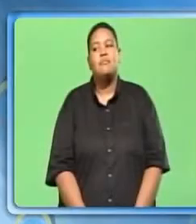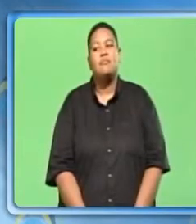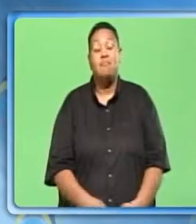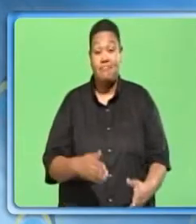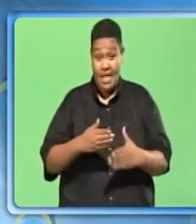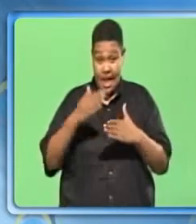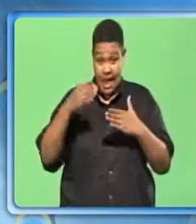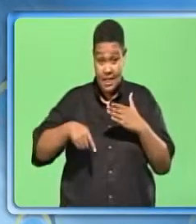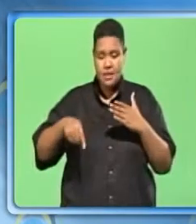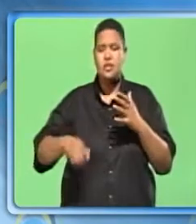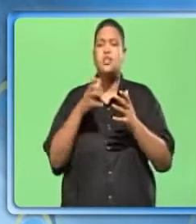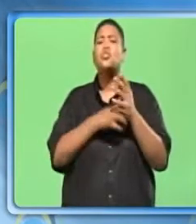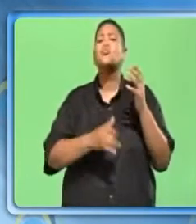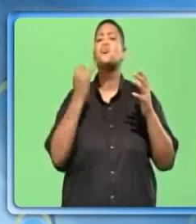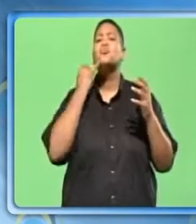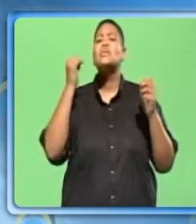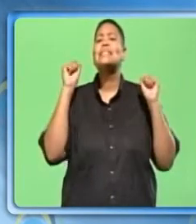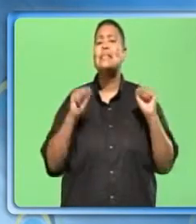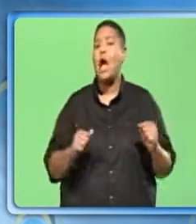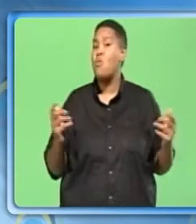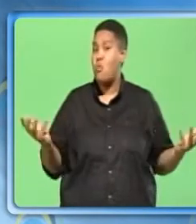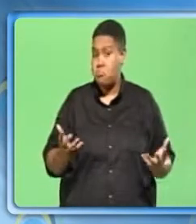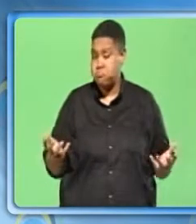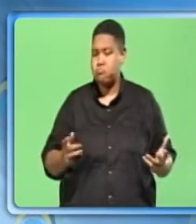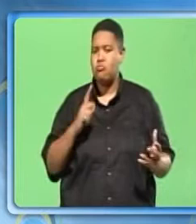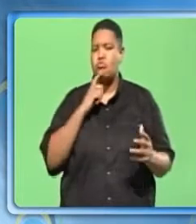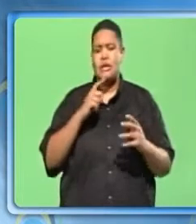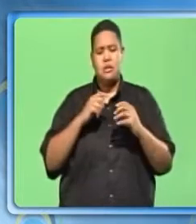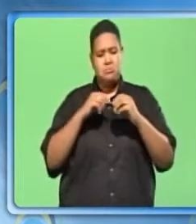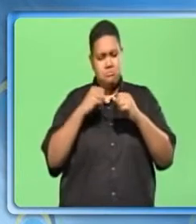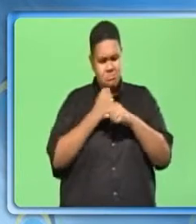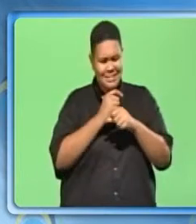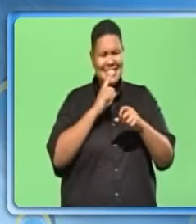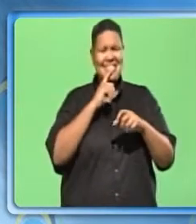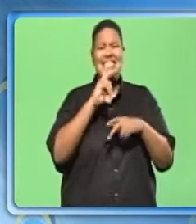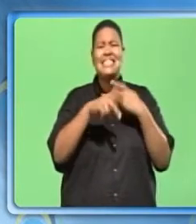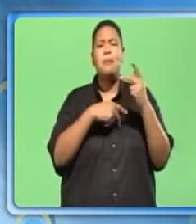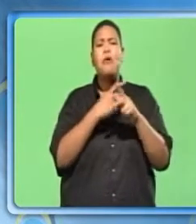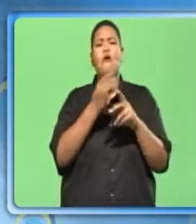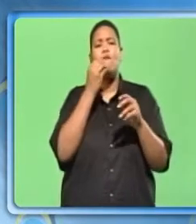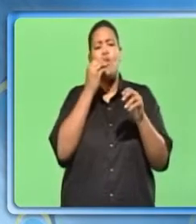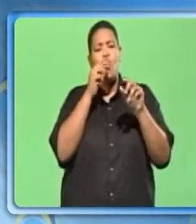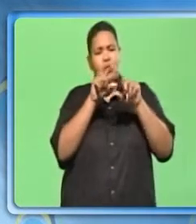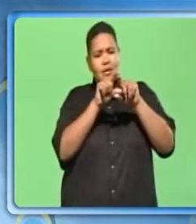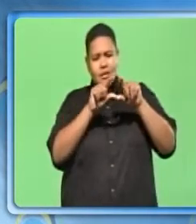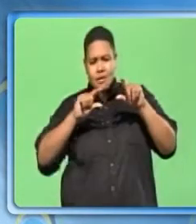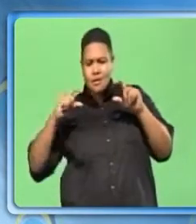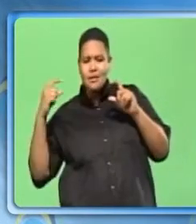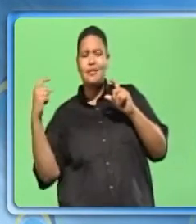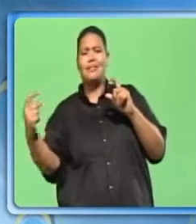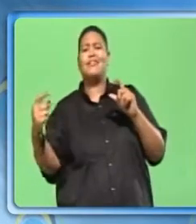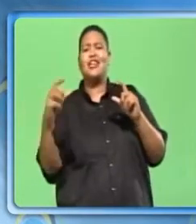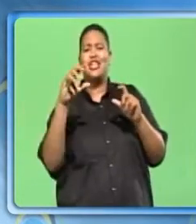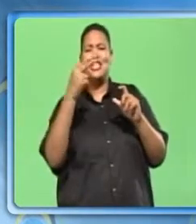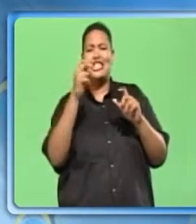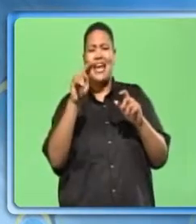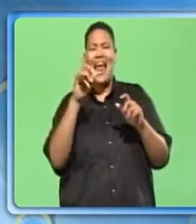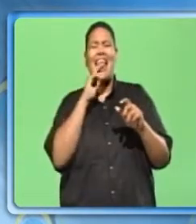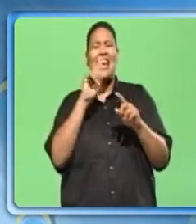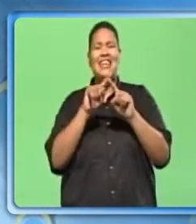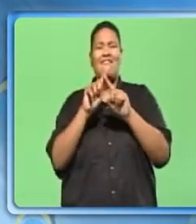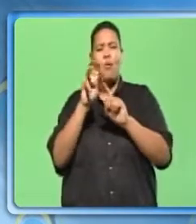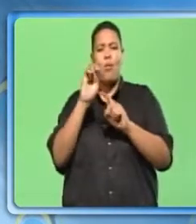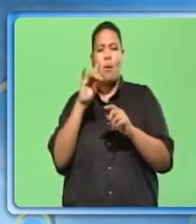At the end of this section, you should be able to construct typical food energy chains and webs and demonstrate